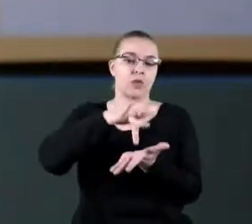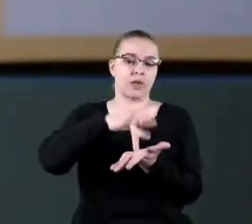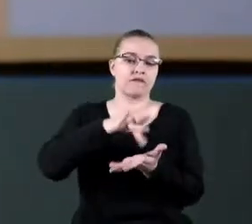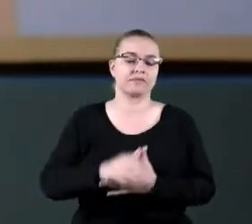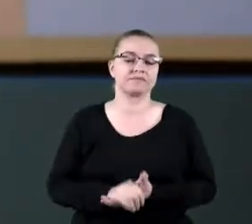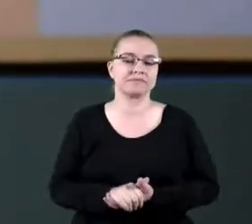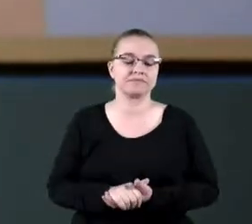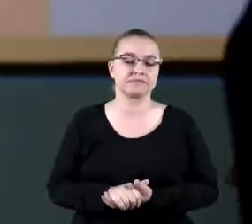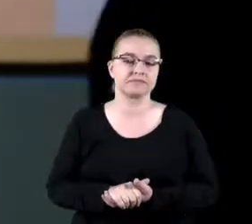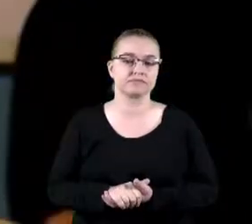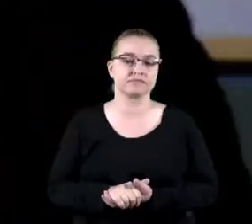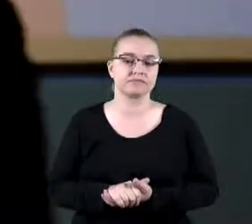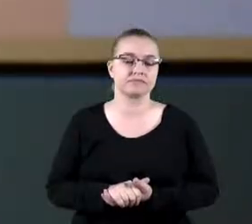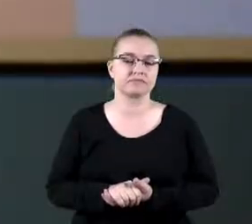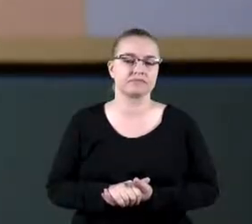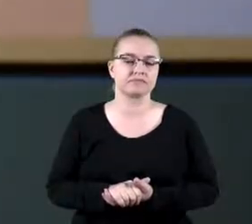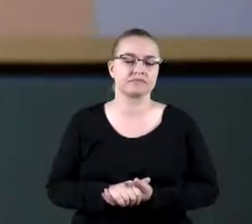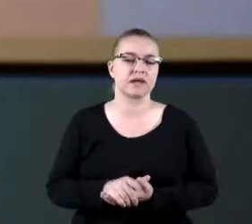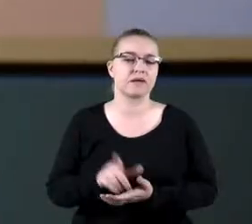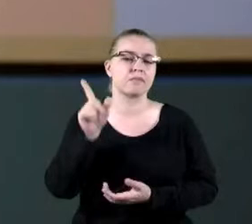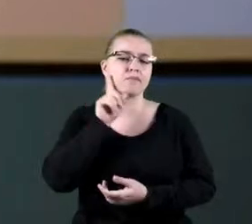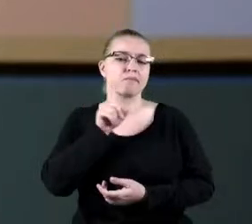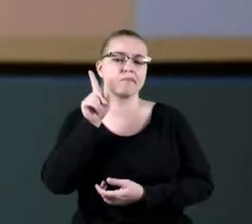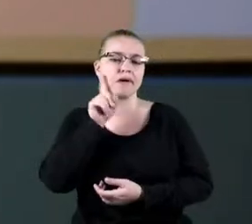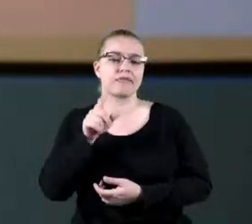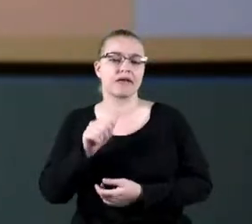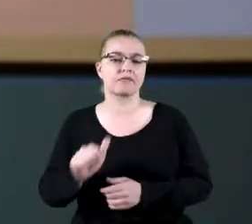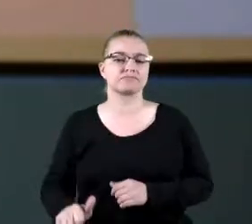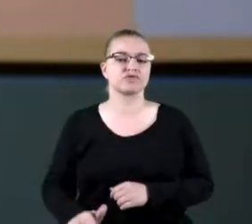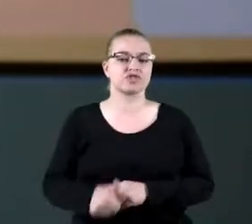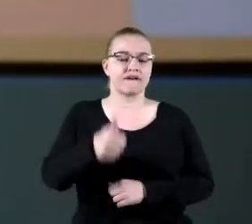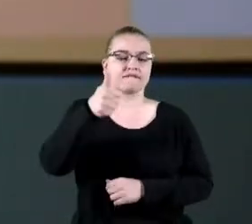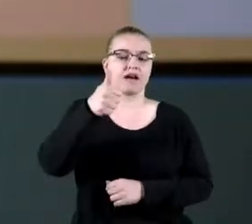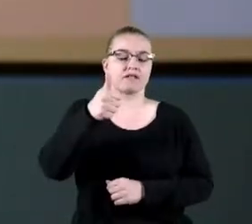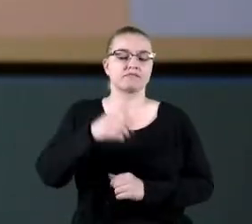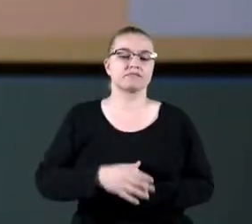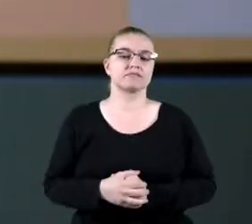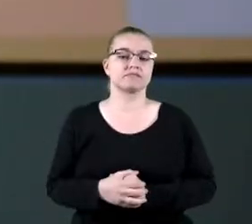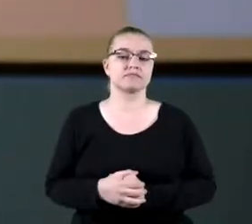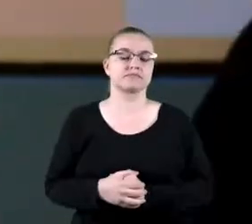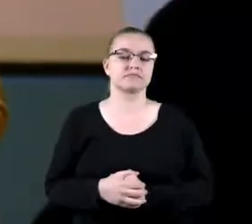Mr. Ronald Jackson, Head of the Disaster Risk Reduction, Recovery for Building Resilience, UNDP.